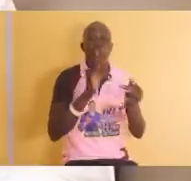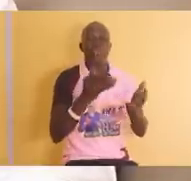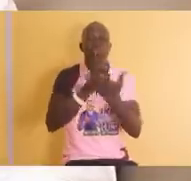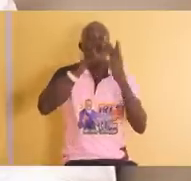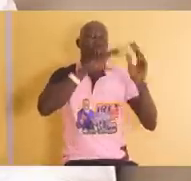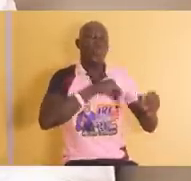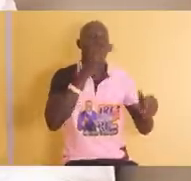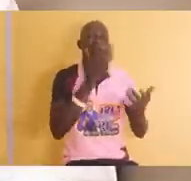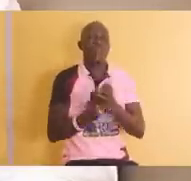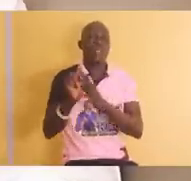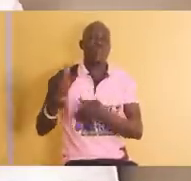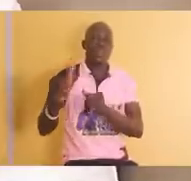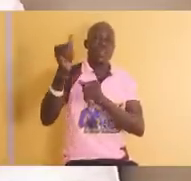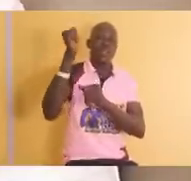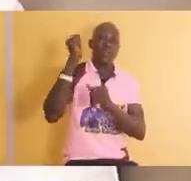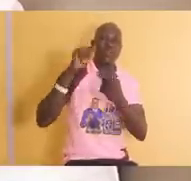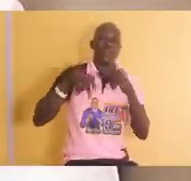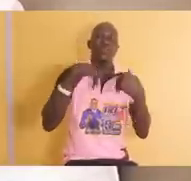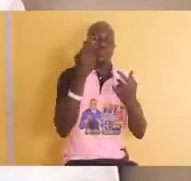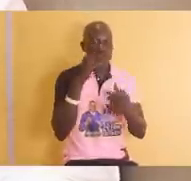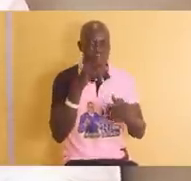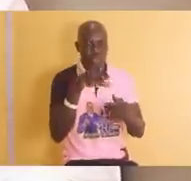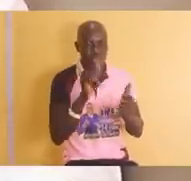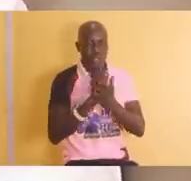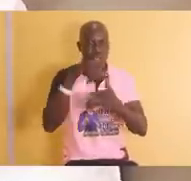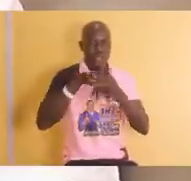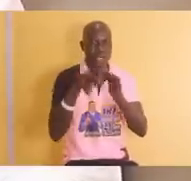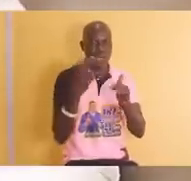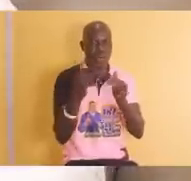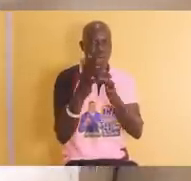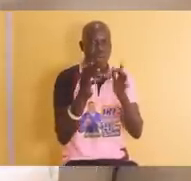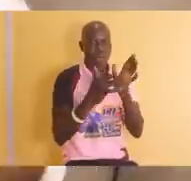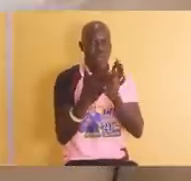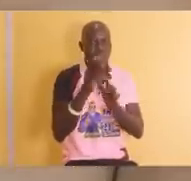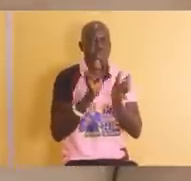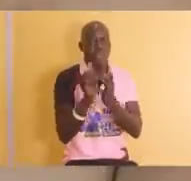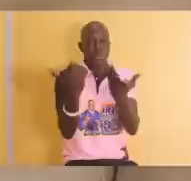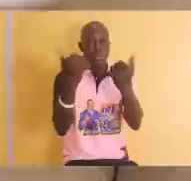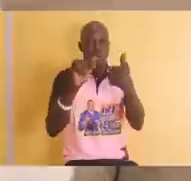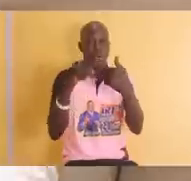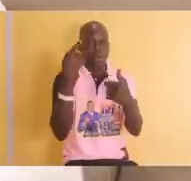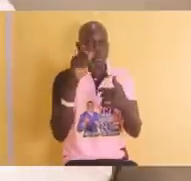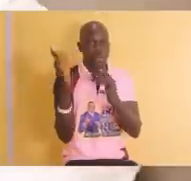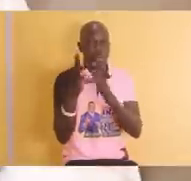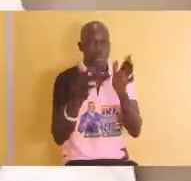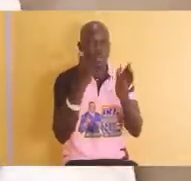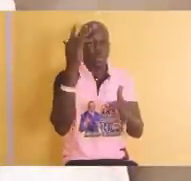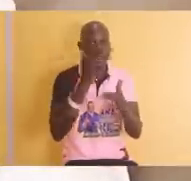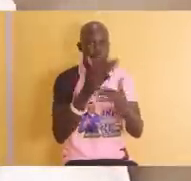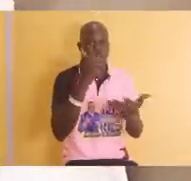ko your benefactor that I refuse ti o ri na ri o to see you ni oruko Jesus in the name of Jesus. Amen. Begin to see you